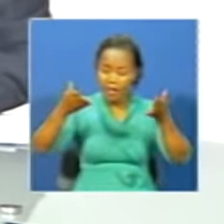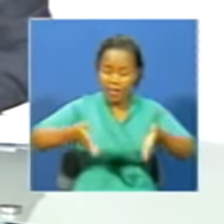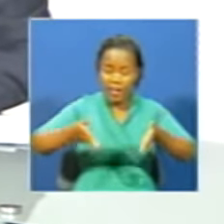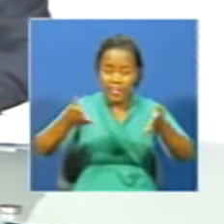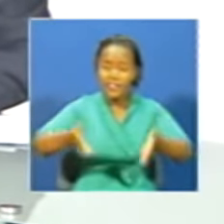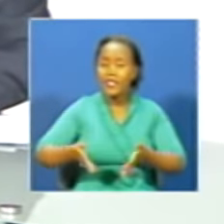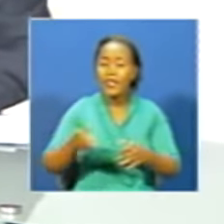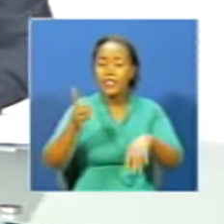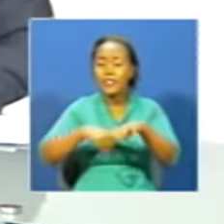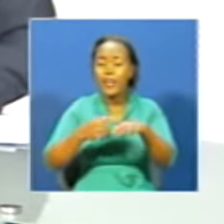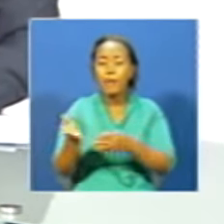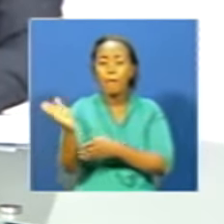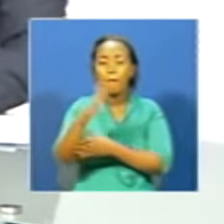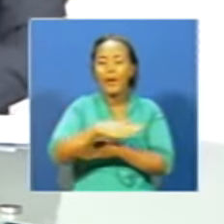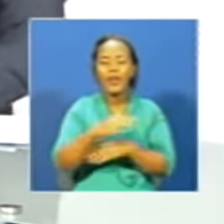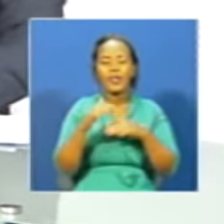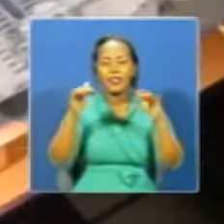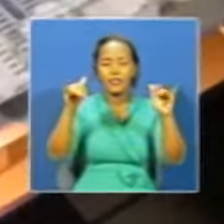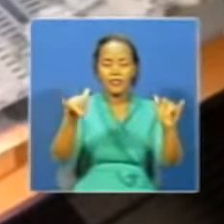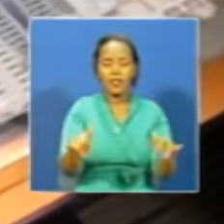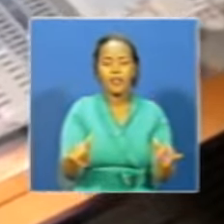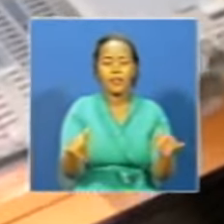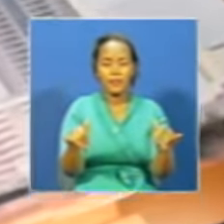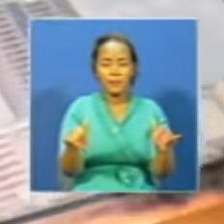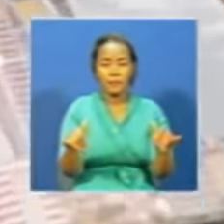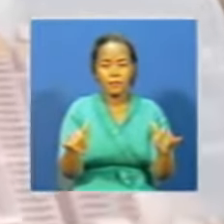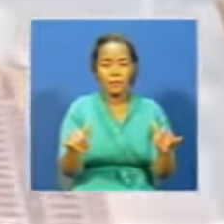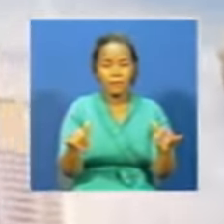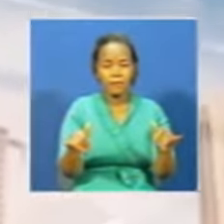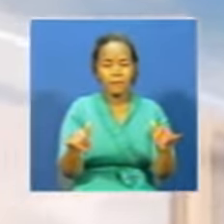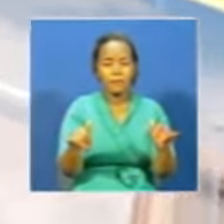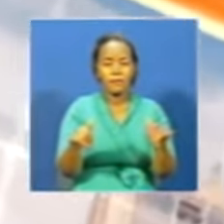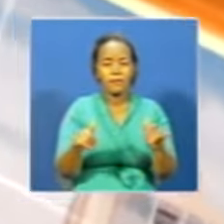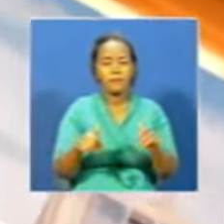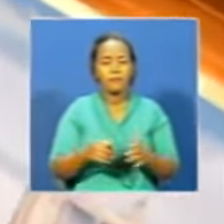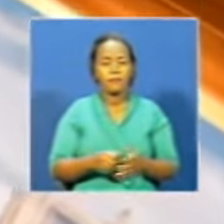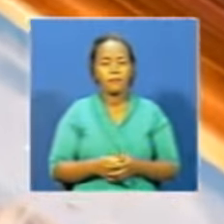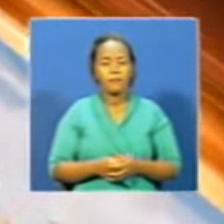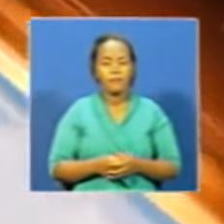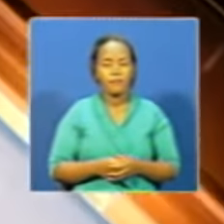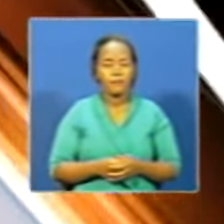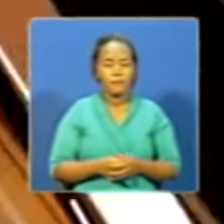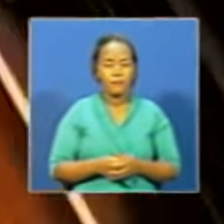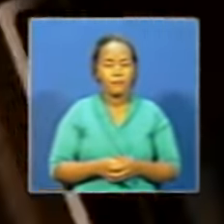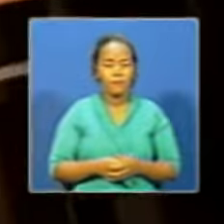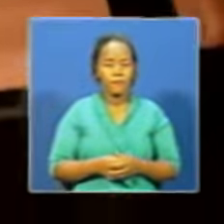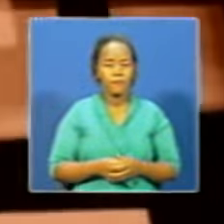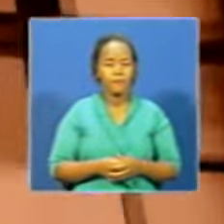return. Stay with us.